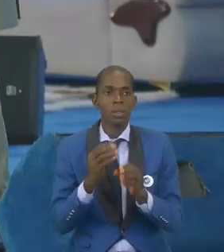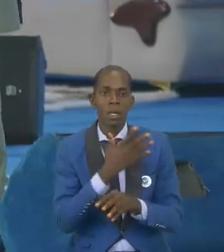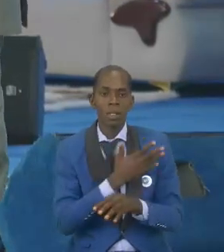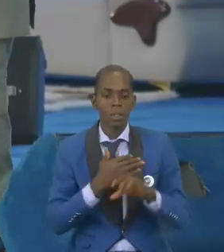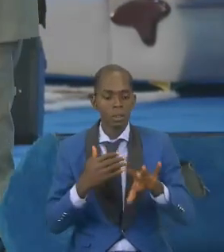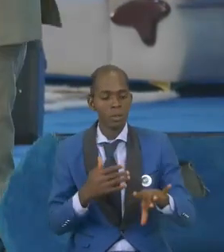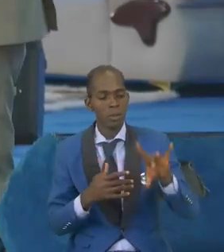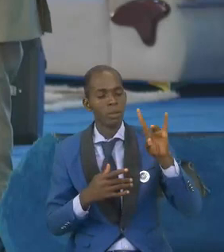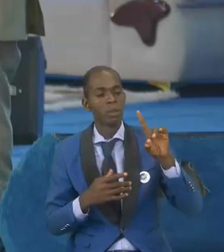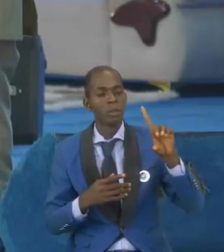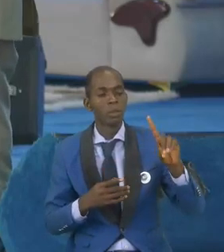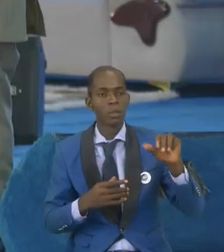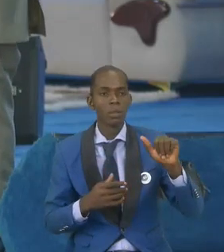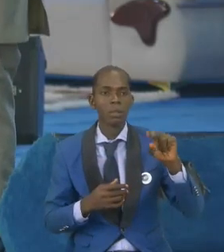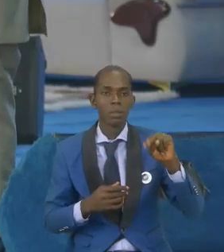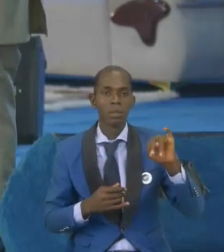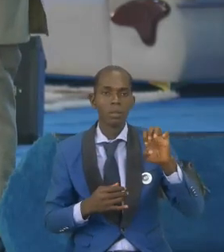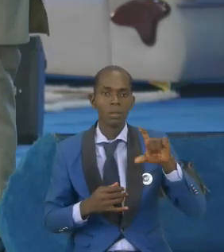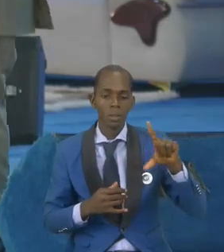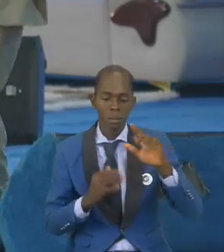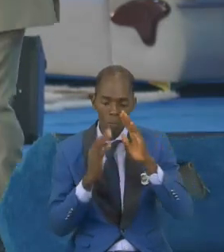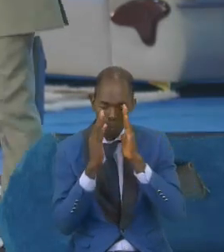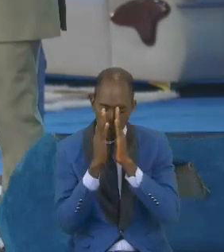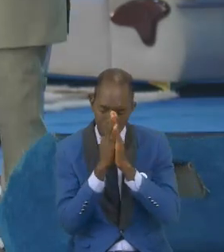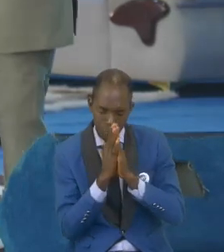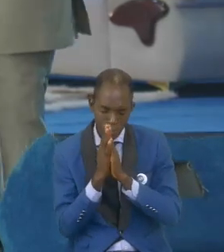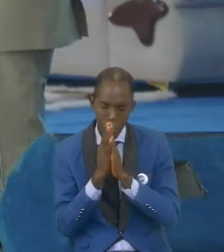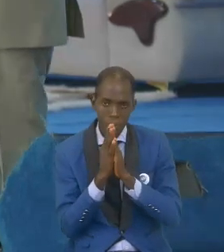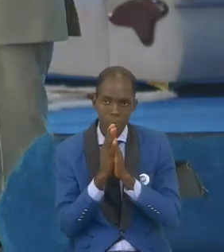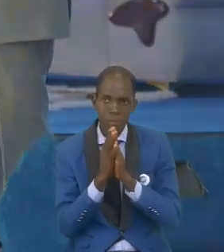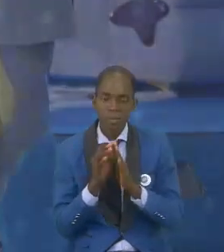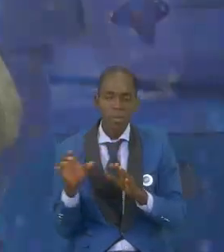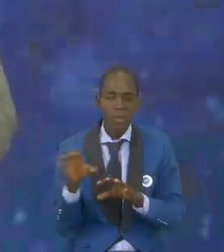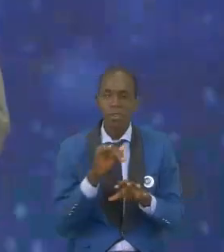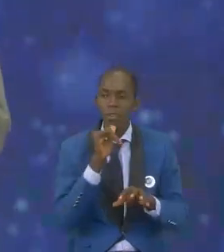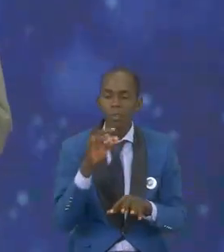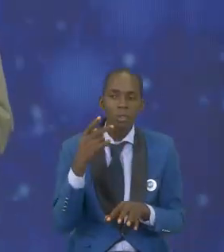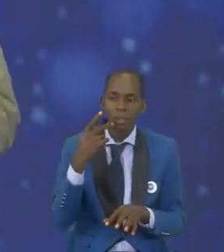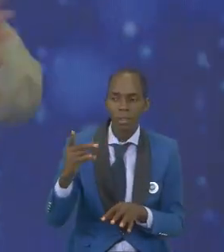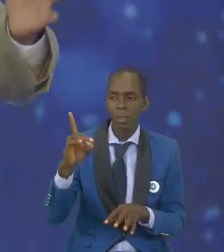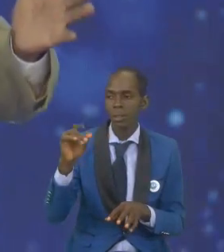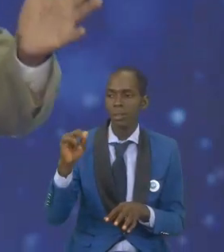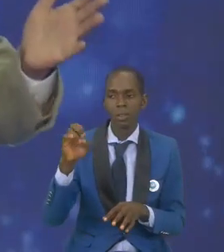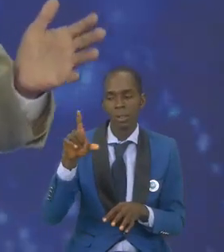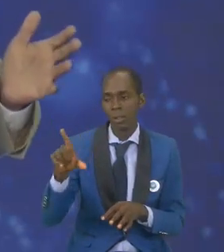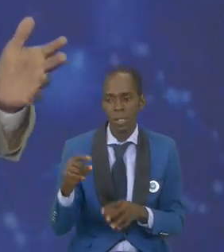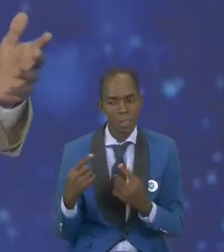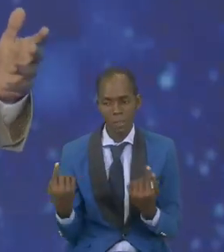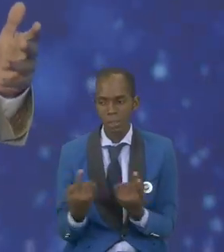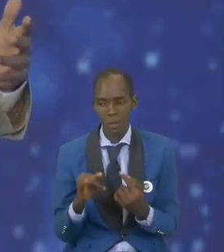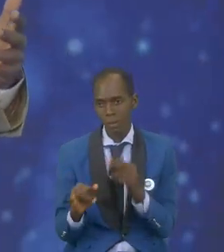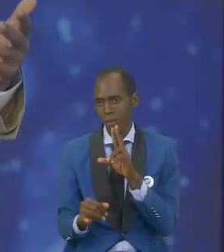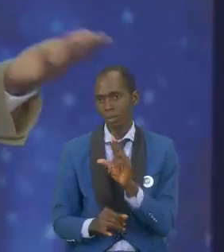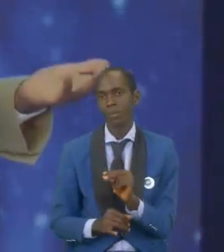found Daniel praying. They didn't find him sinning. They didn't find